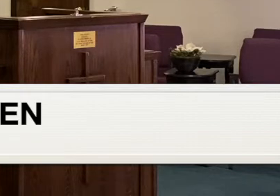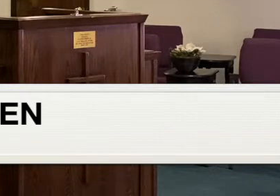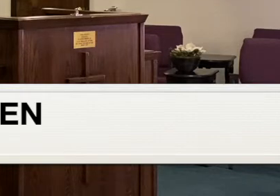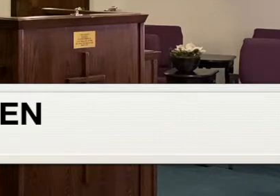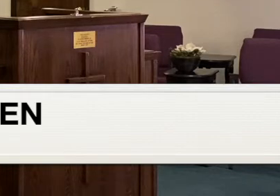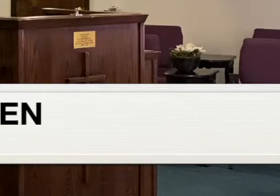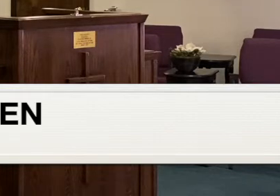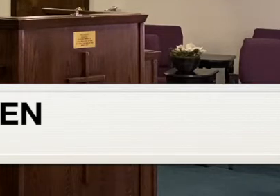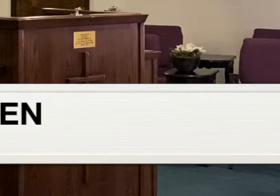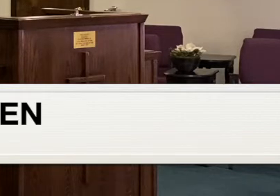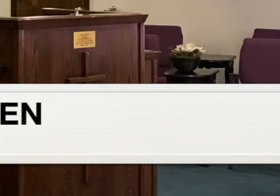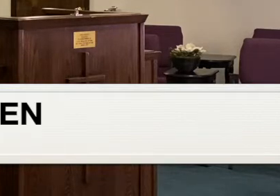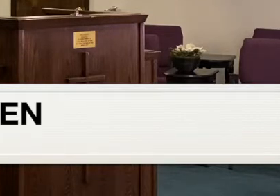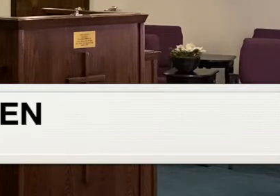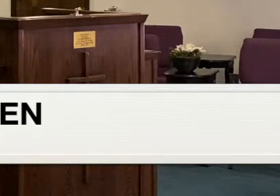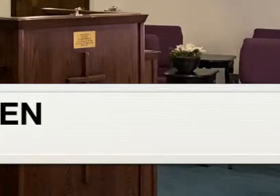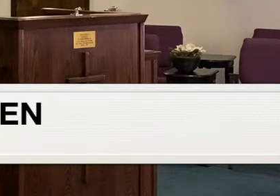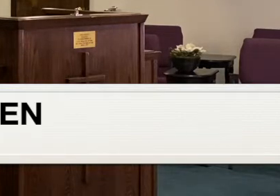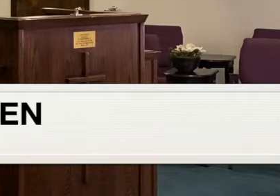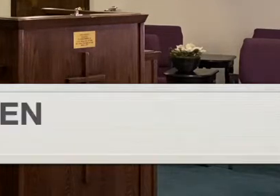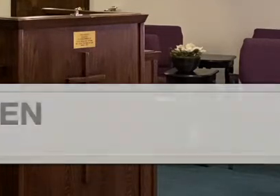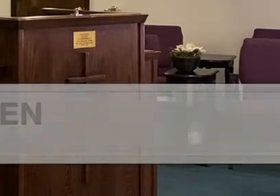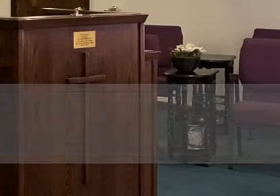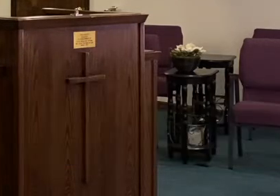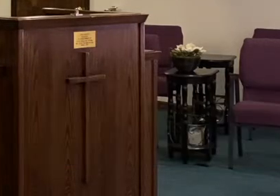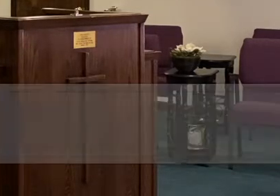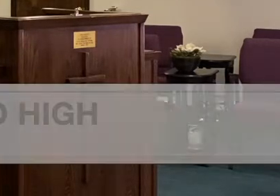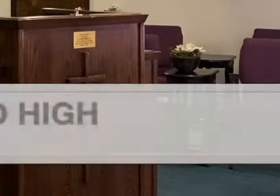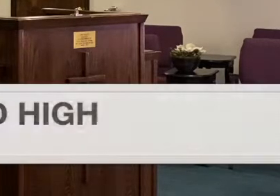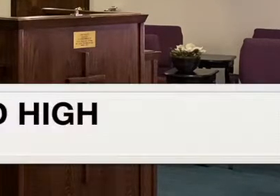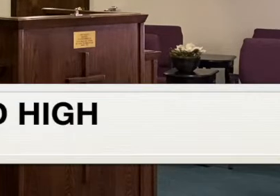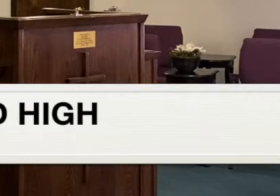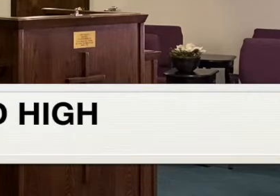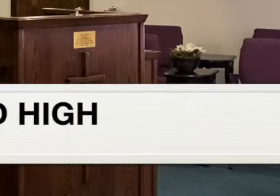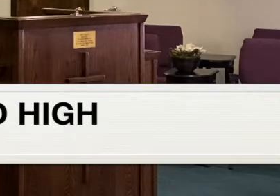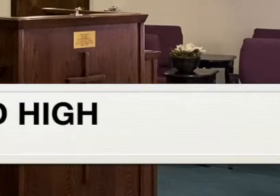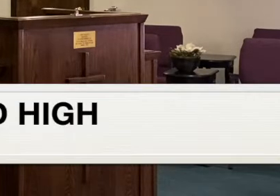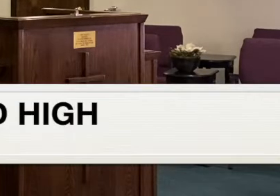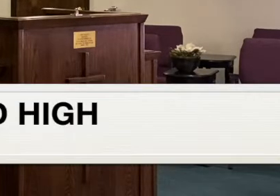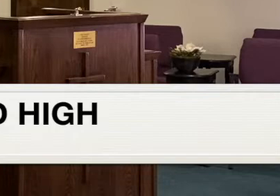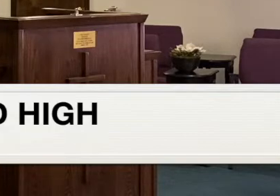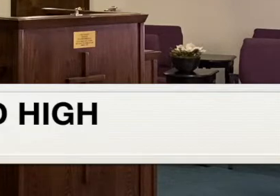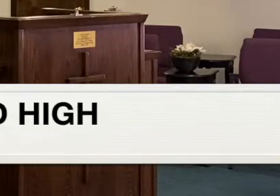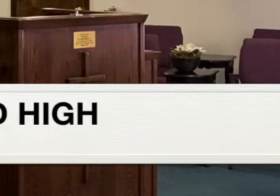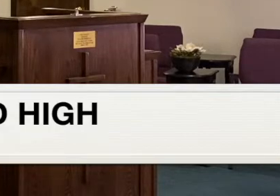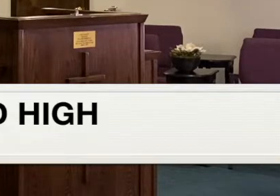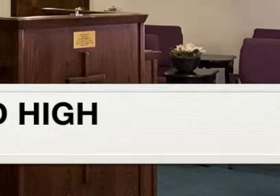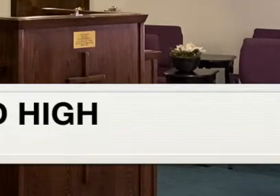Oh, here I am.